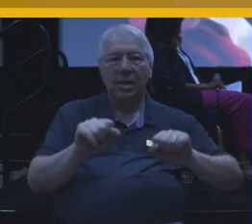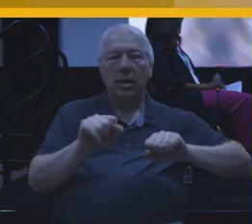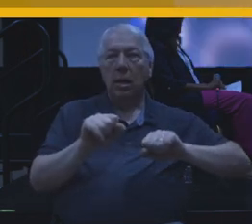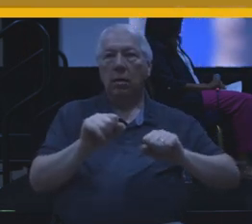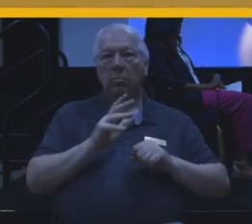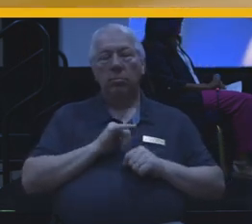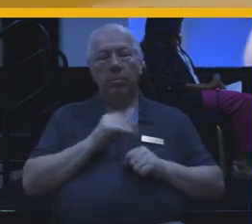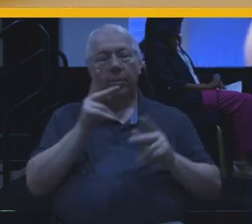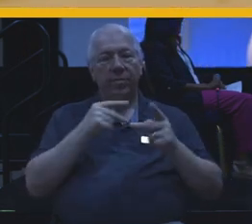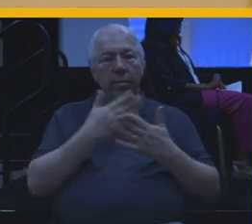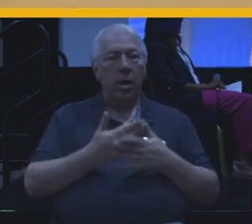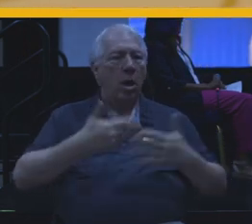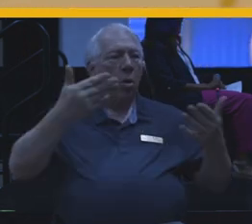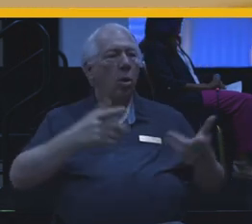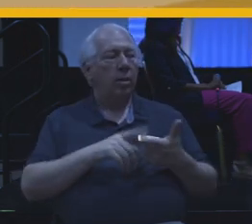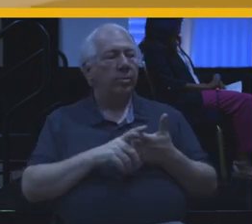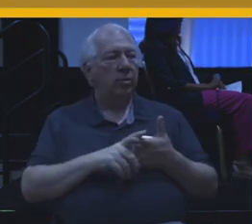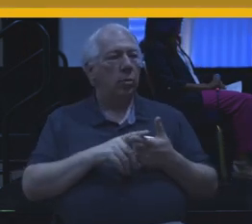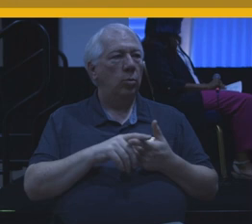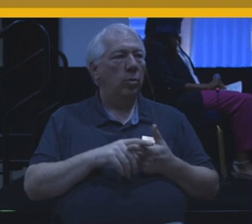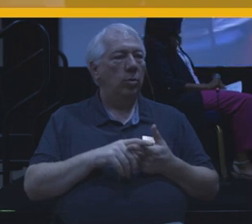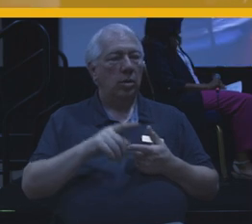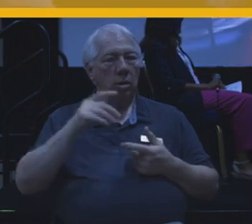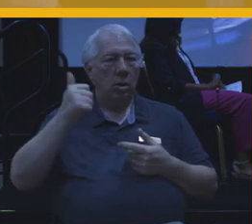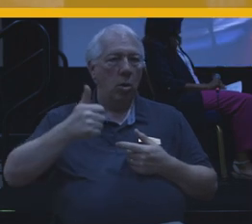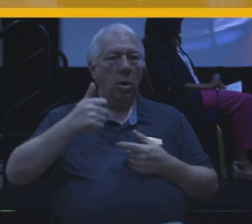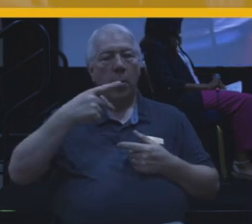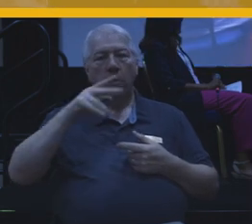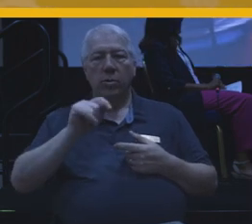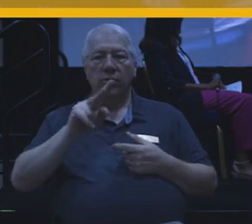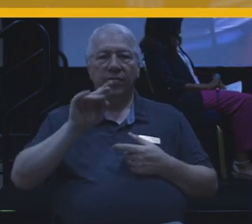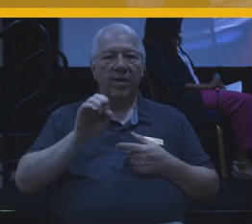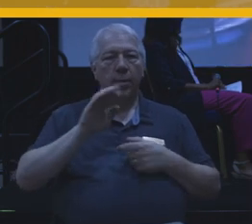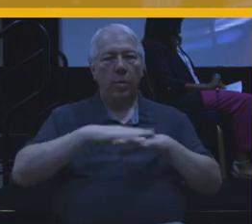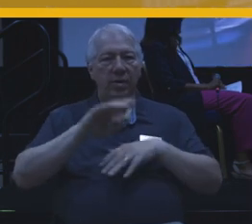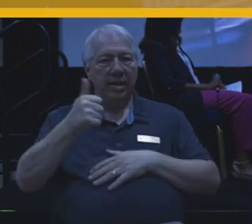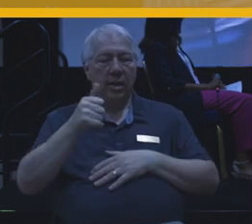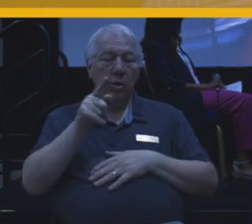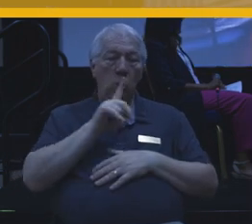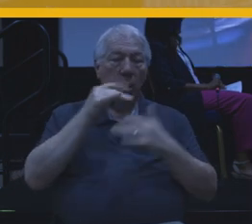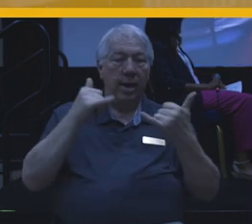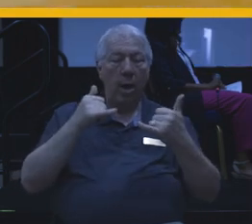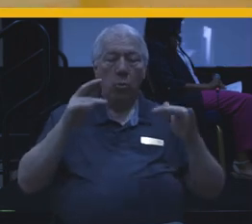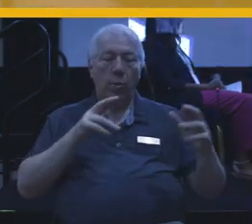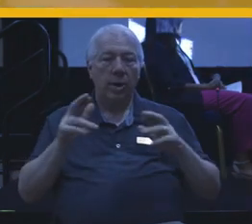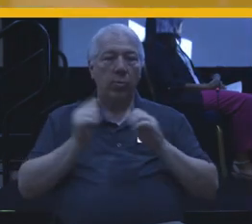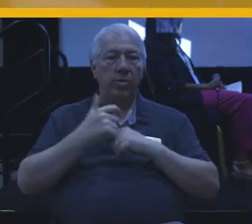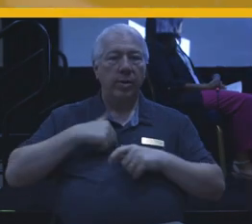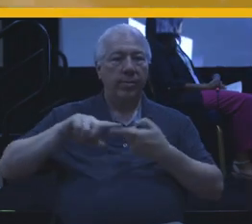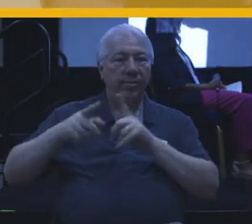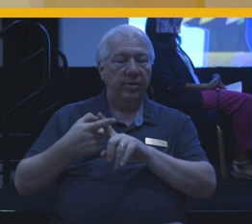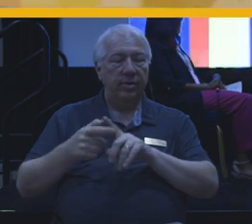for me. Welcome to Wilmington. Yo, put your vibe on the 10. You are now rocking with me and my